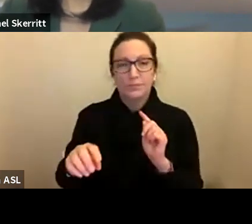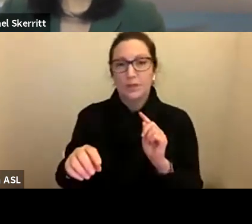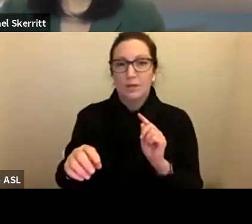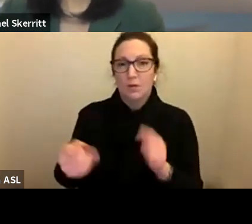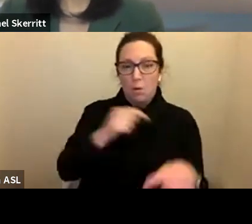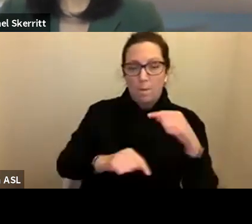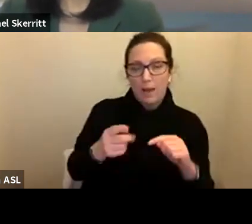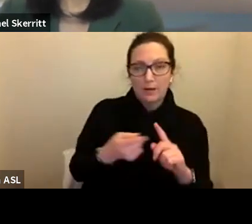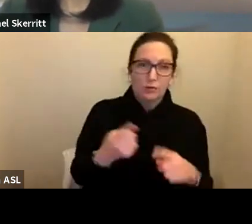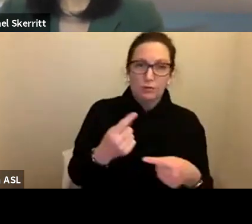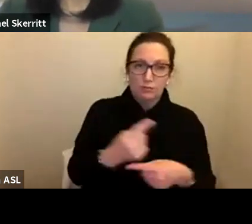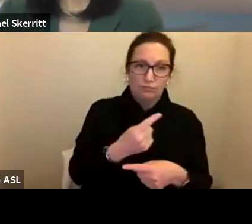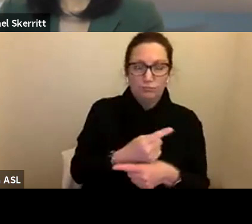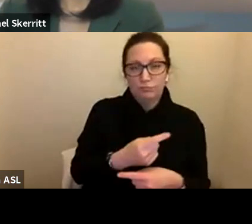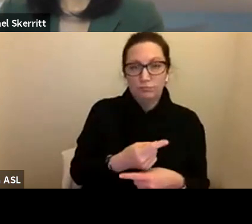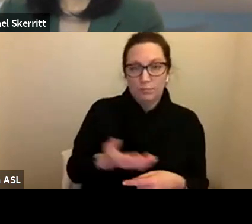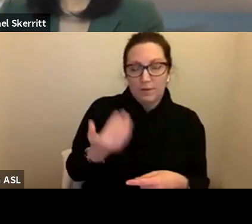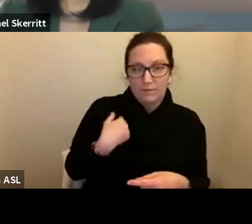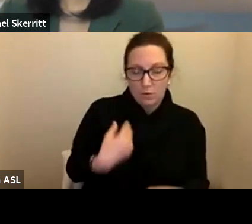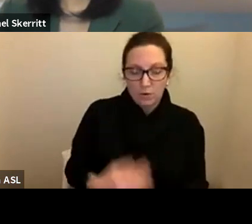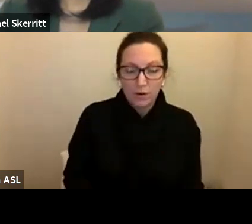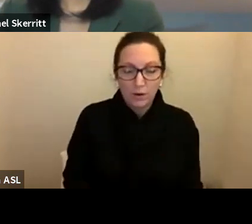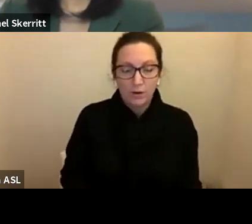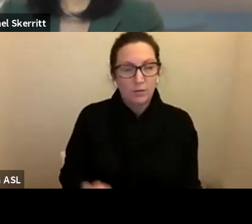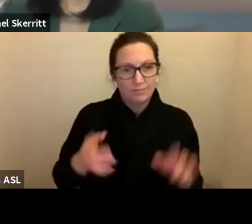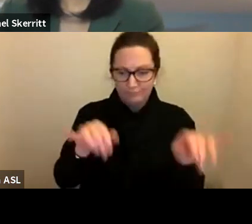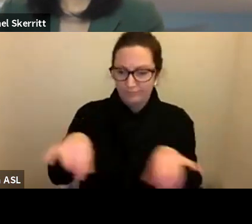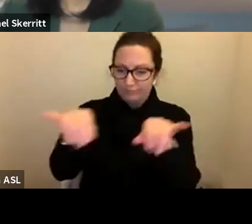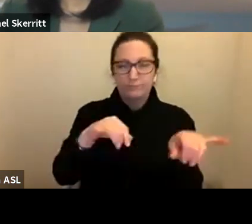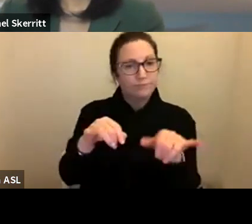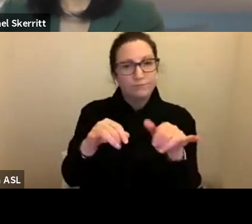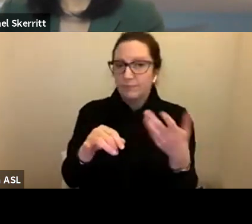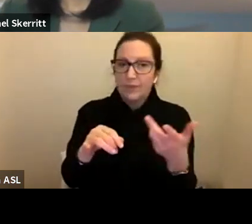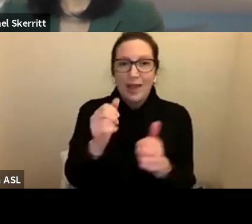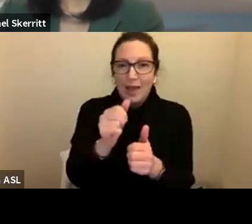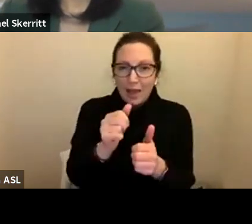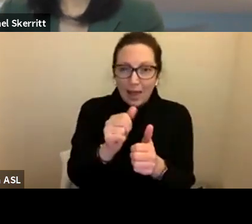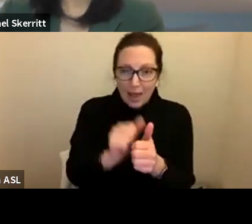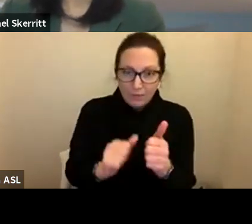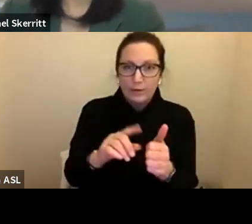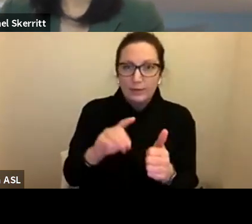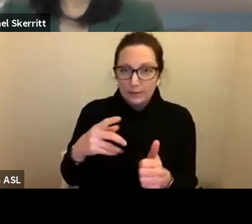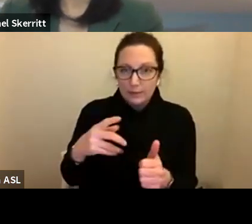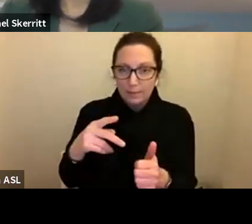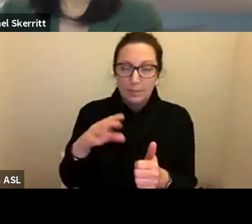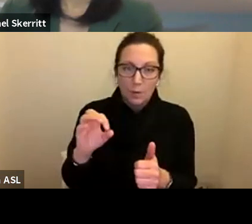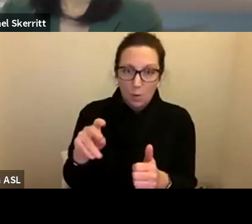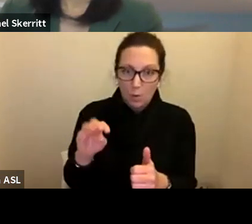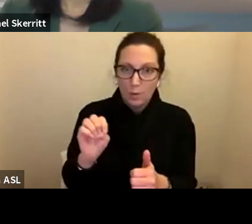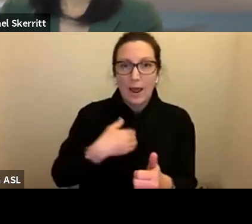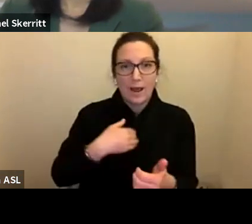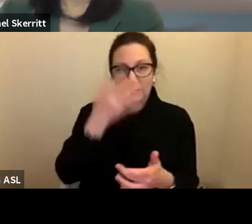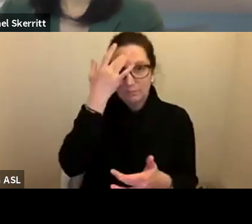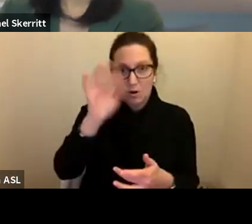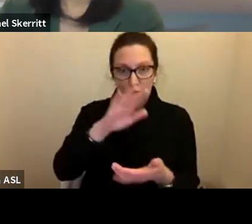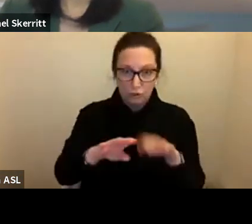quo. We can all agree that there are smart children in every zip code and every neighborhood in Boston. What's